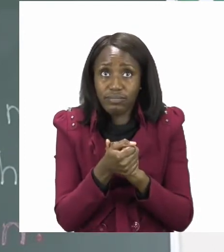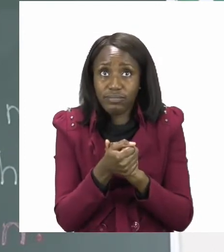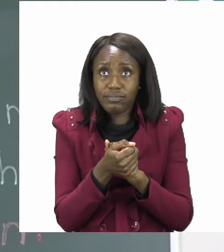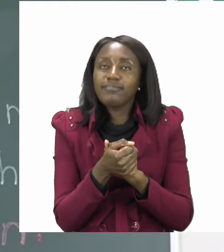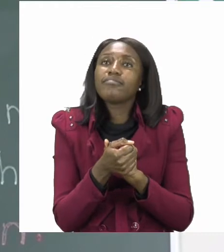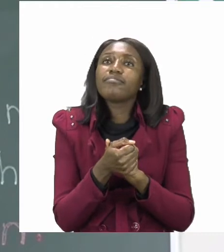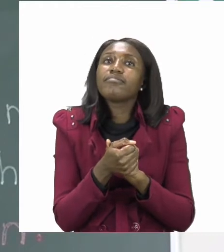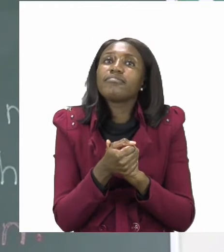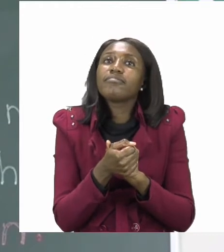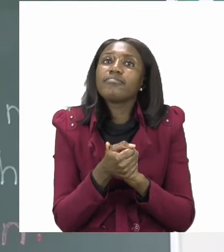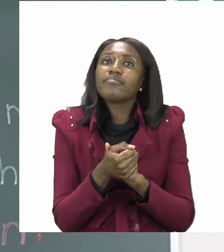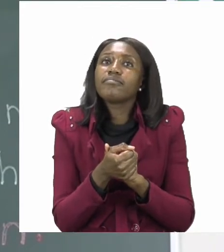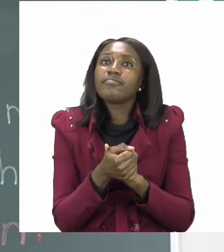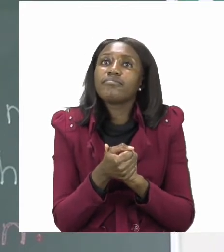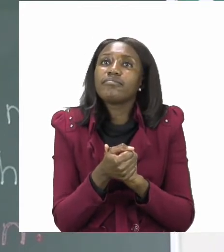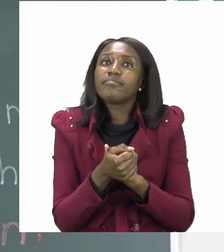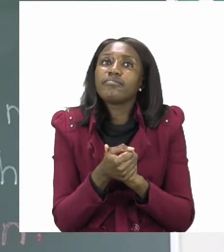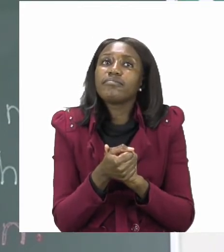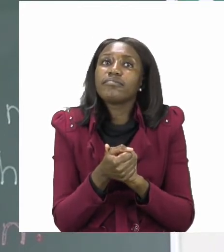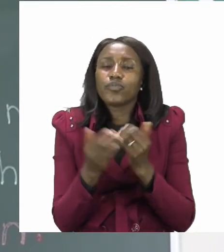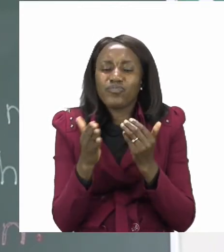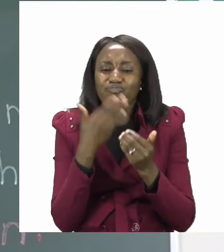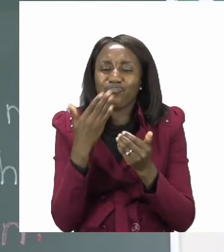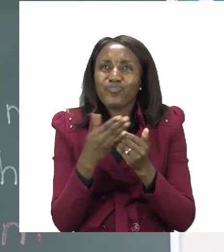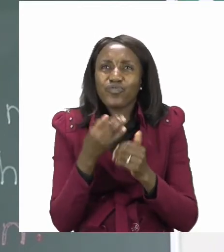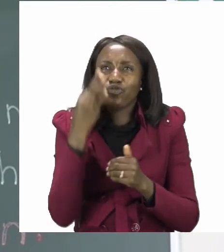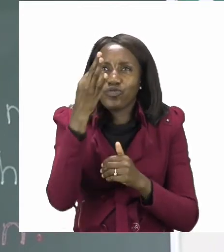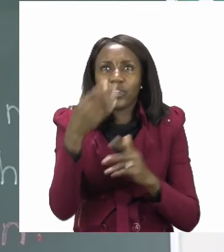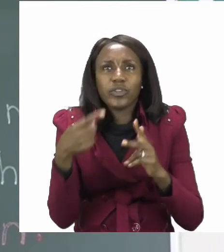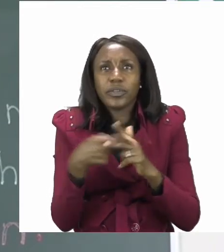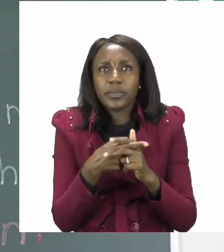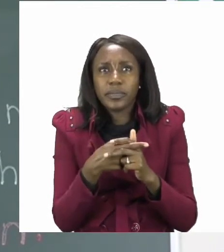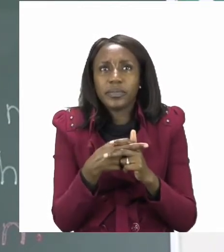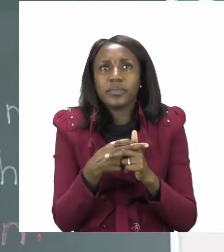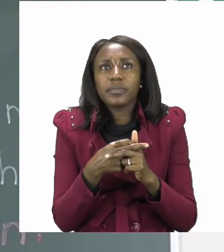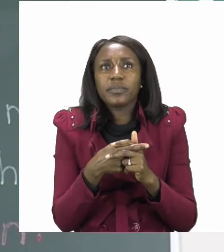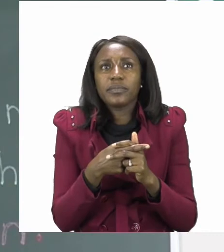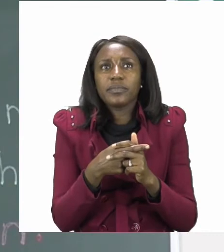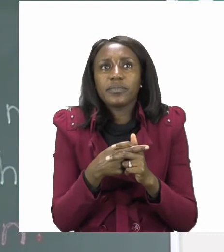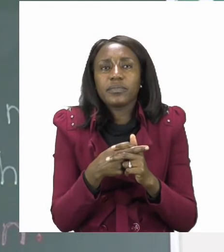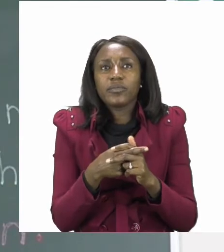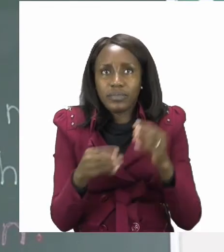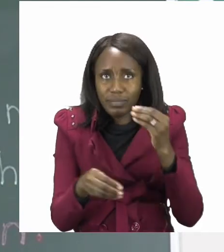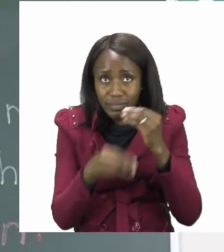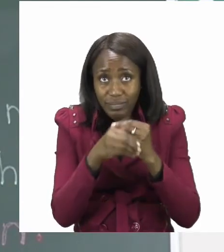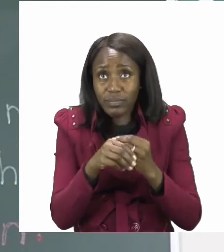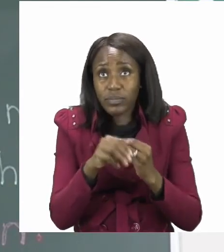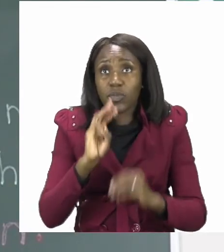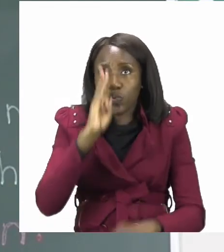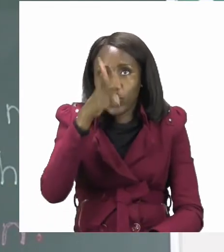ordinary sentence to a simple future tense sentence, we need to add